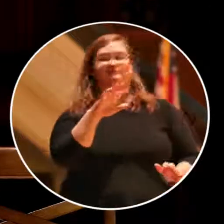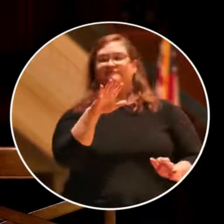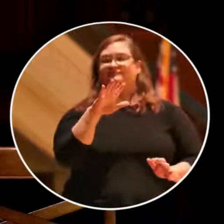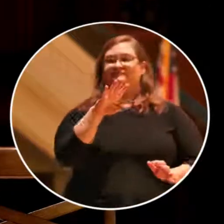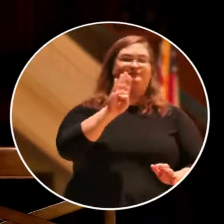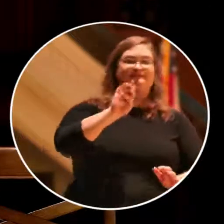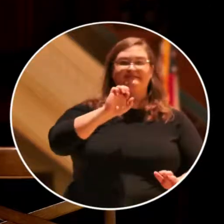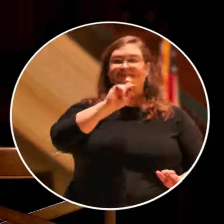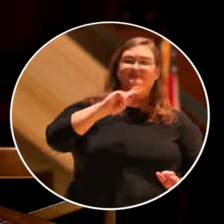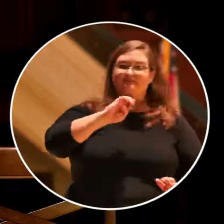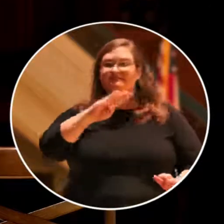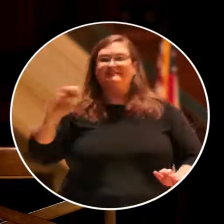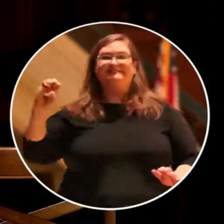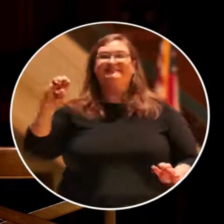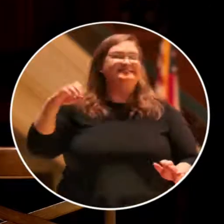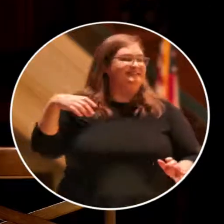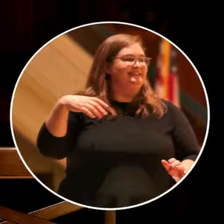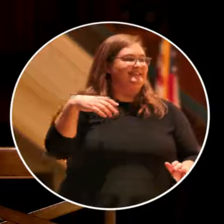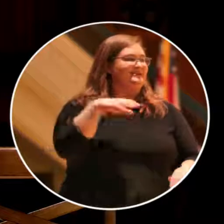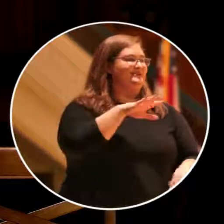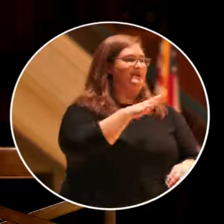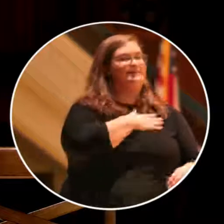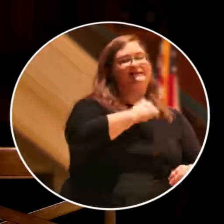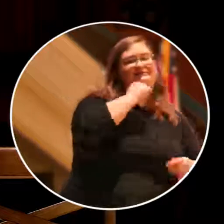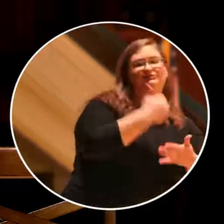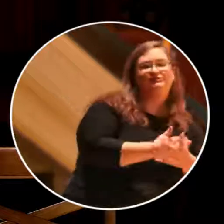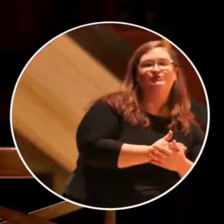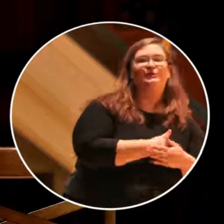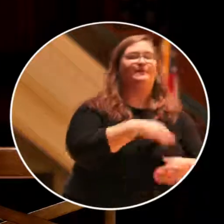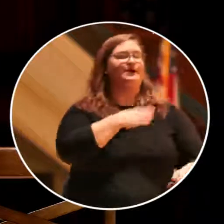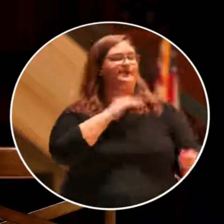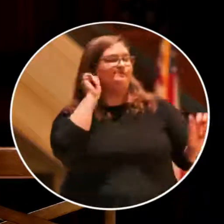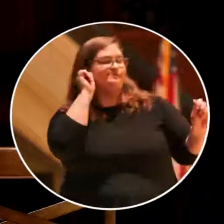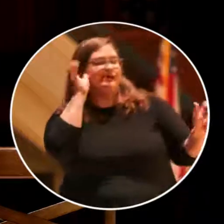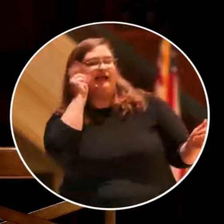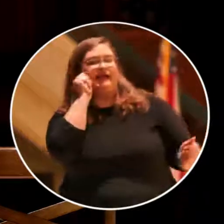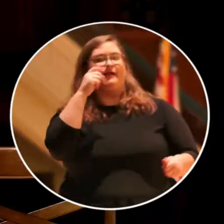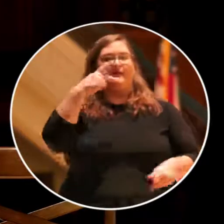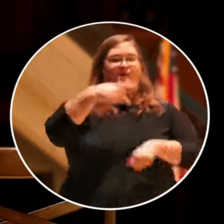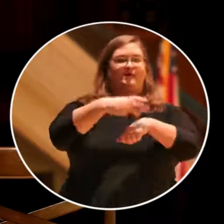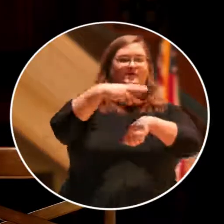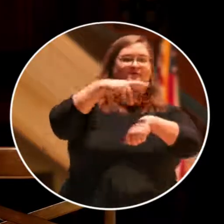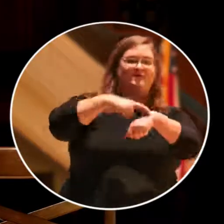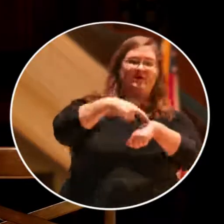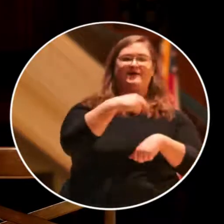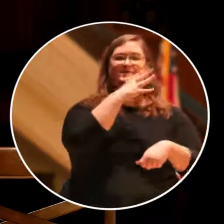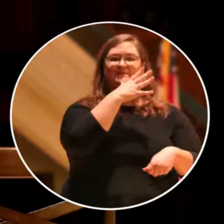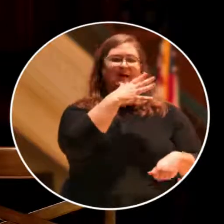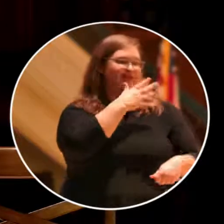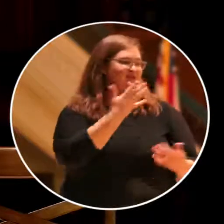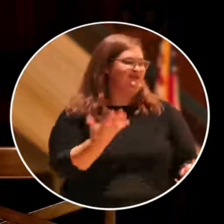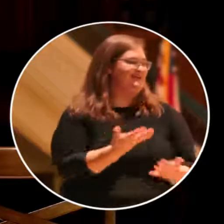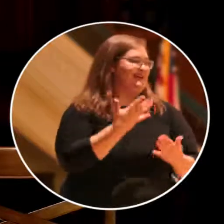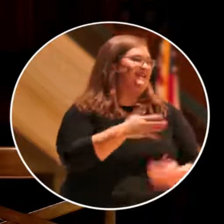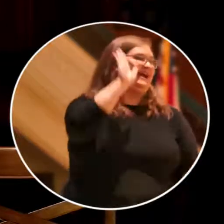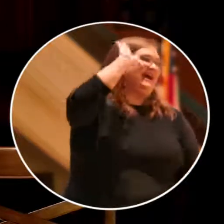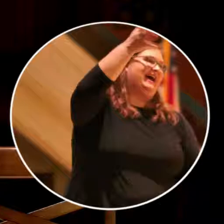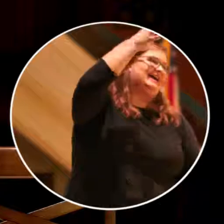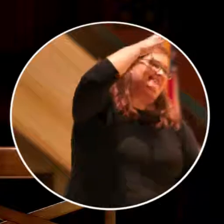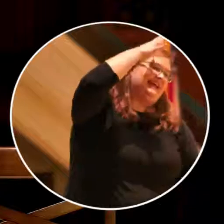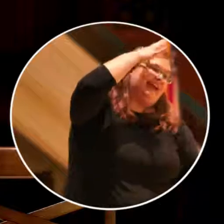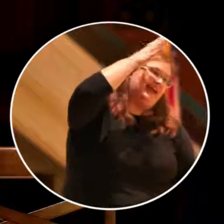a titi, my sister in the audience. My amazing Puerto Rican mother is here. And dad, hi dad,